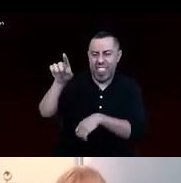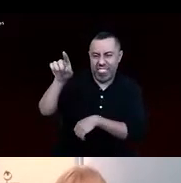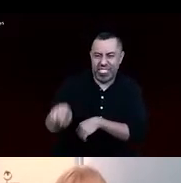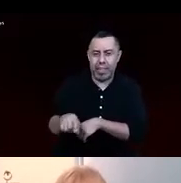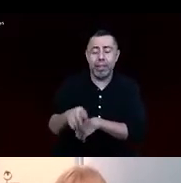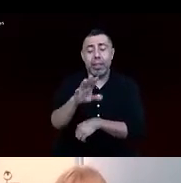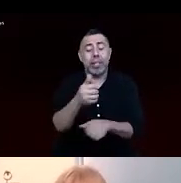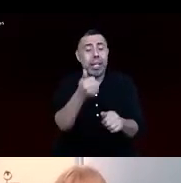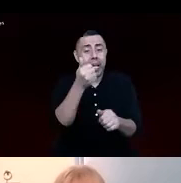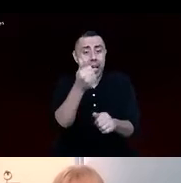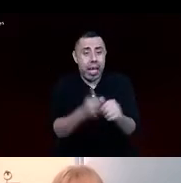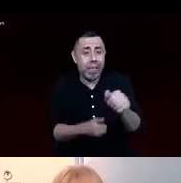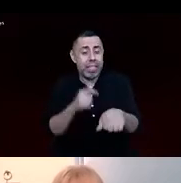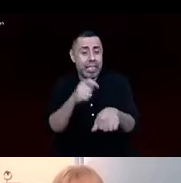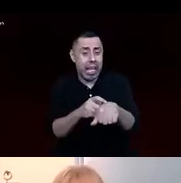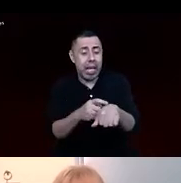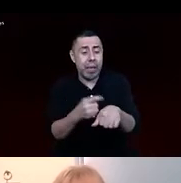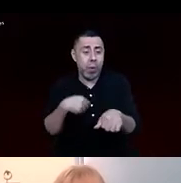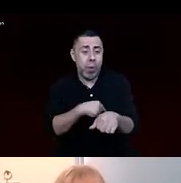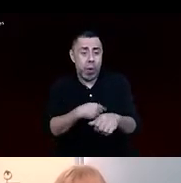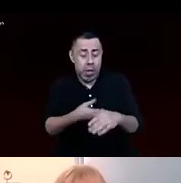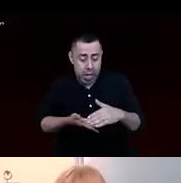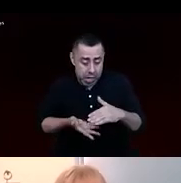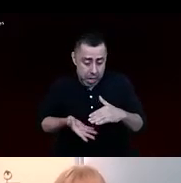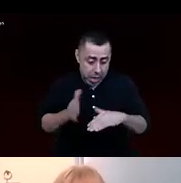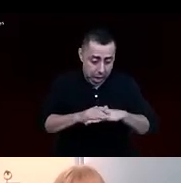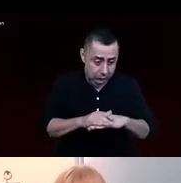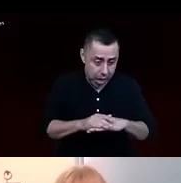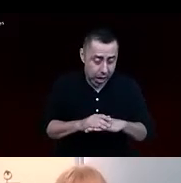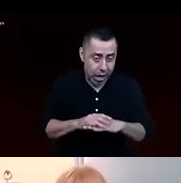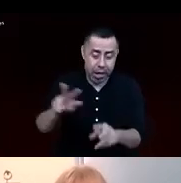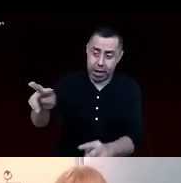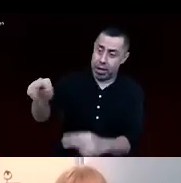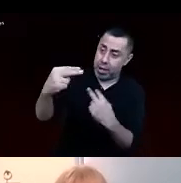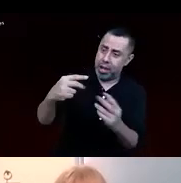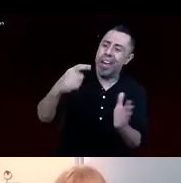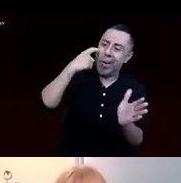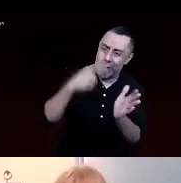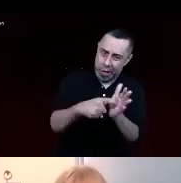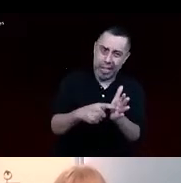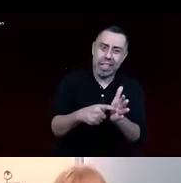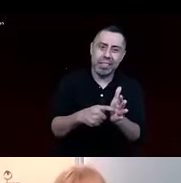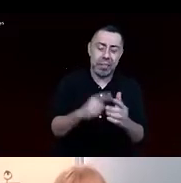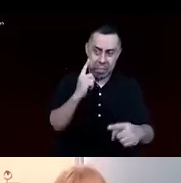gain visible recognition and power.